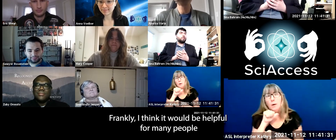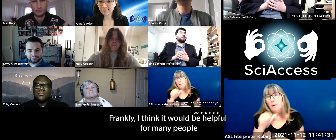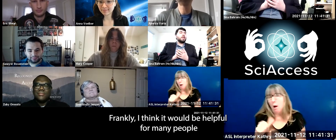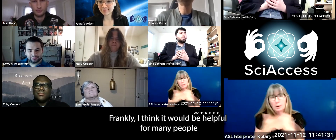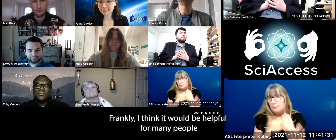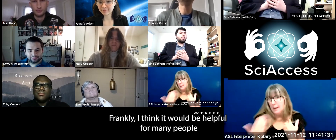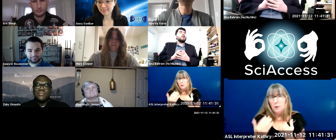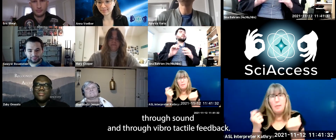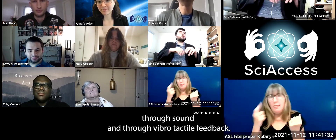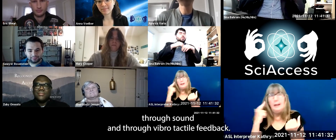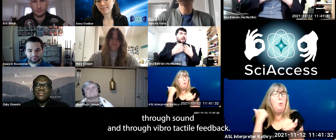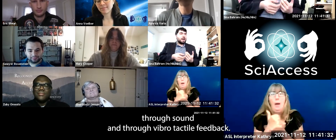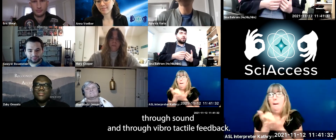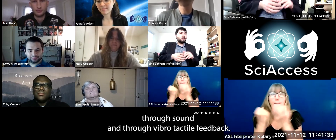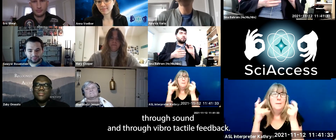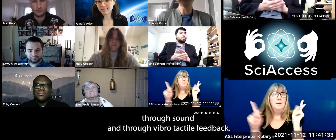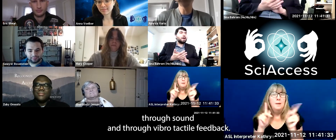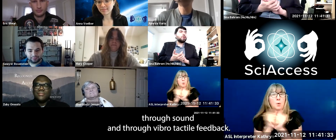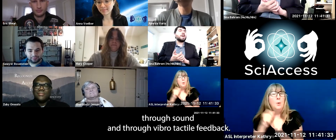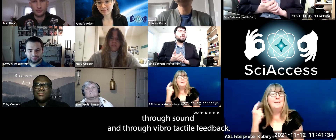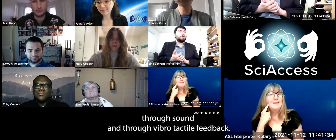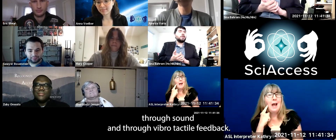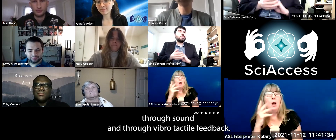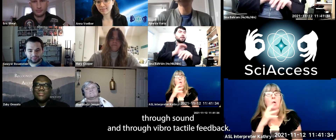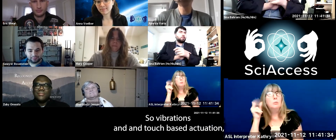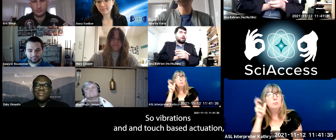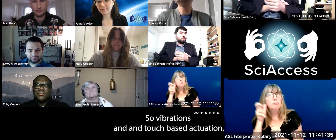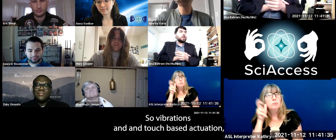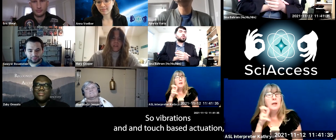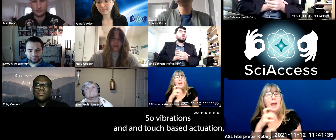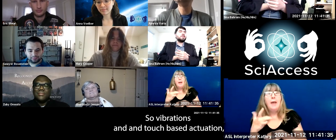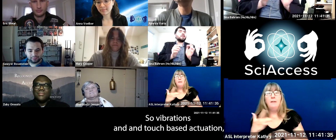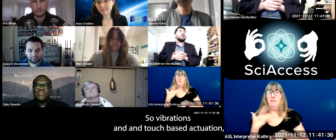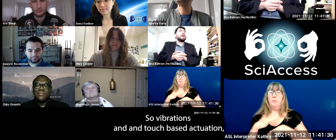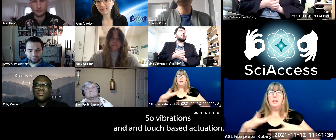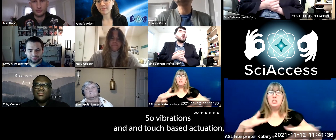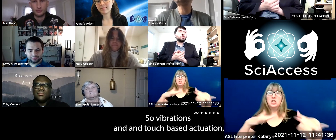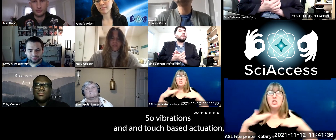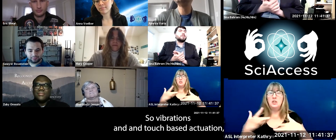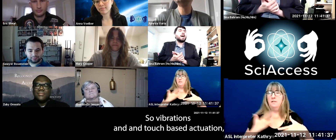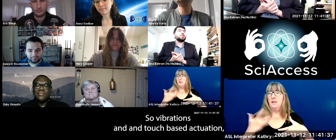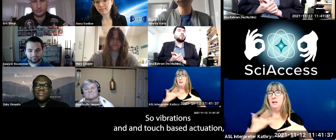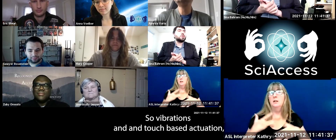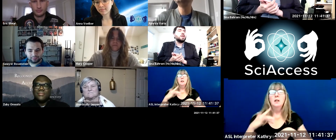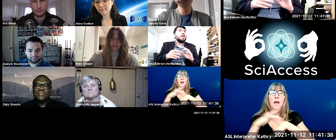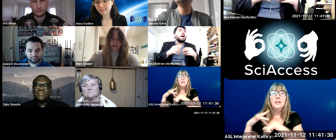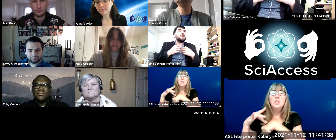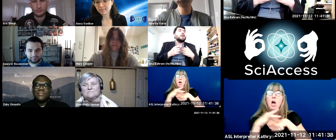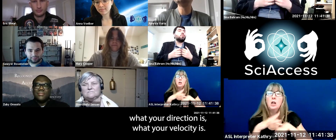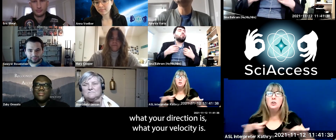would be helpful for many people through sound and through vibrotactile feedback, so vibrations and touch-based